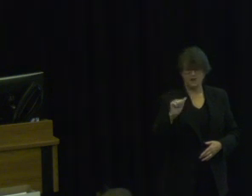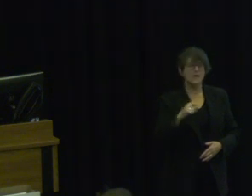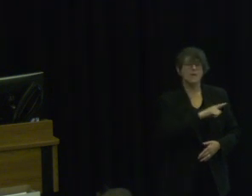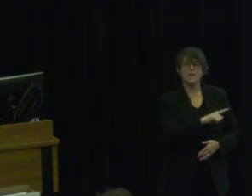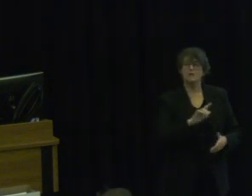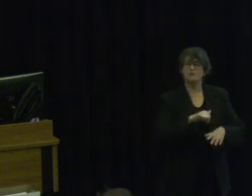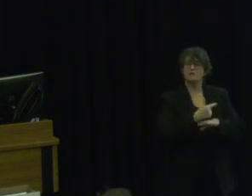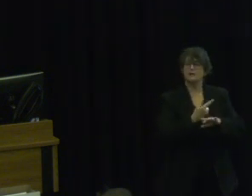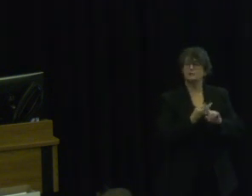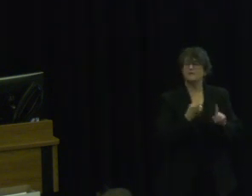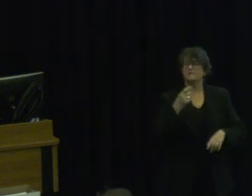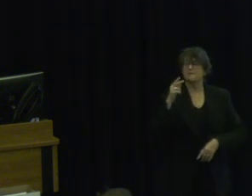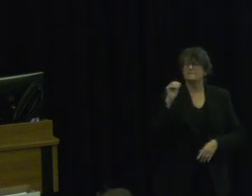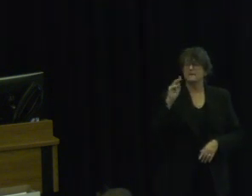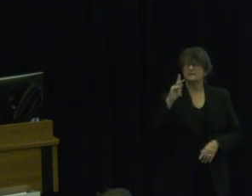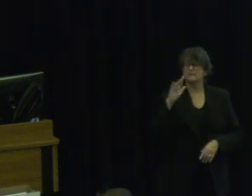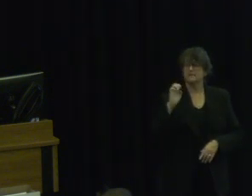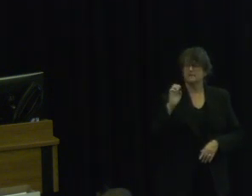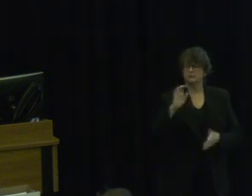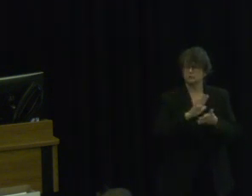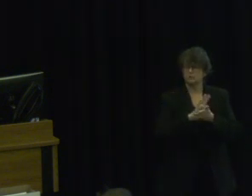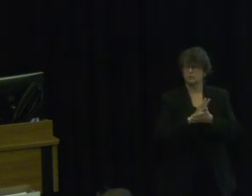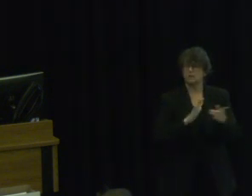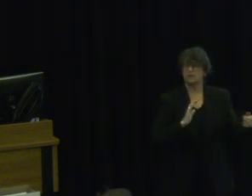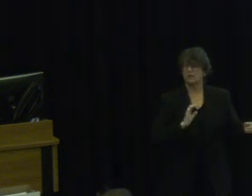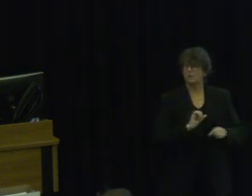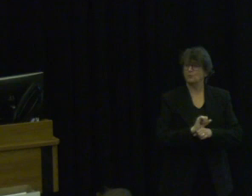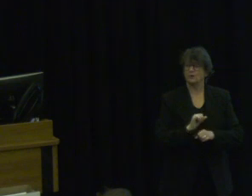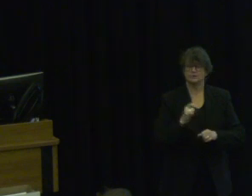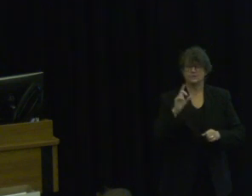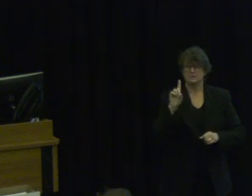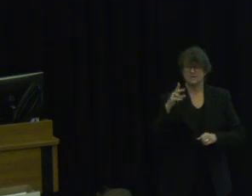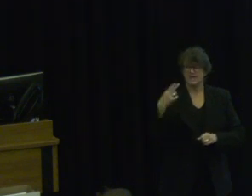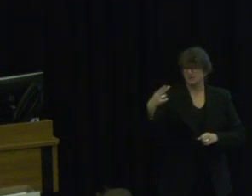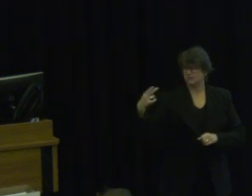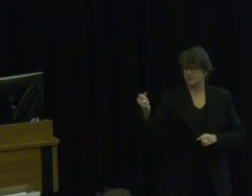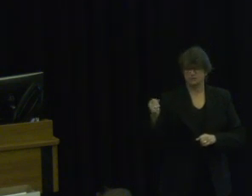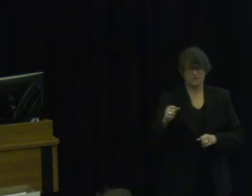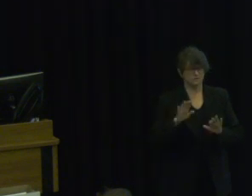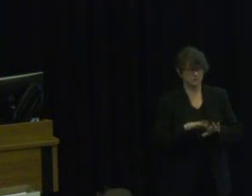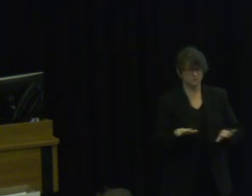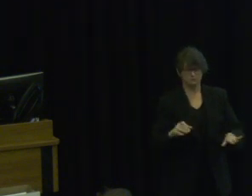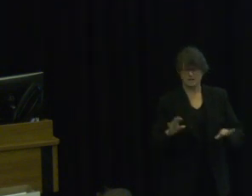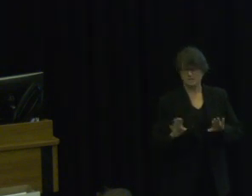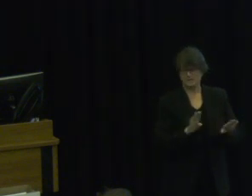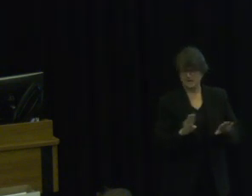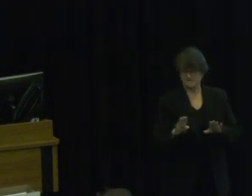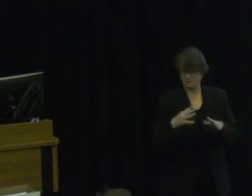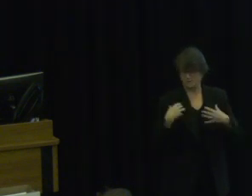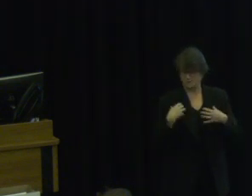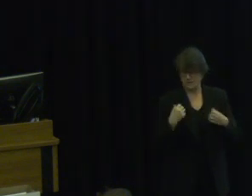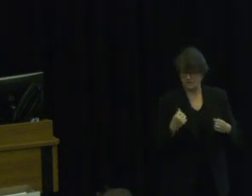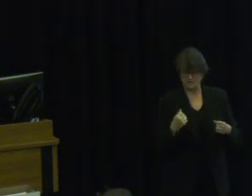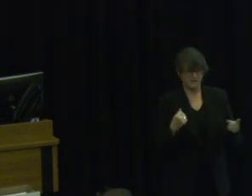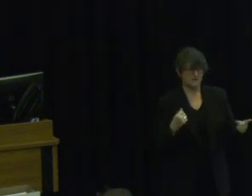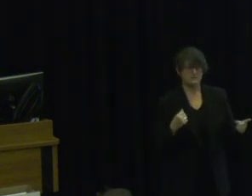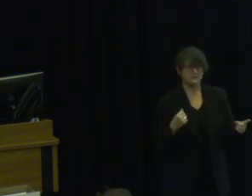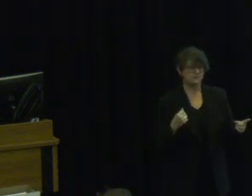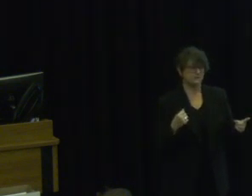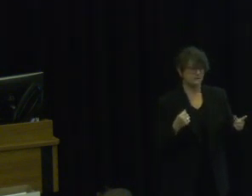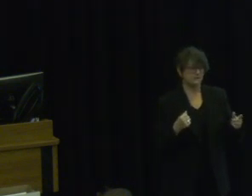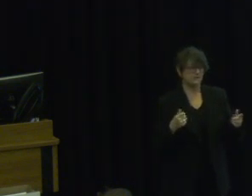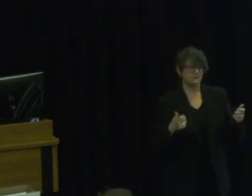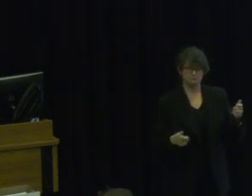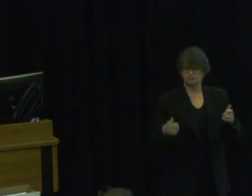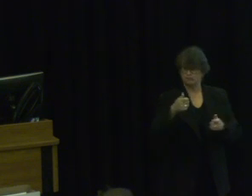for children's behavioral health here at DHHS, and he's been a public official for a long